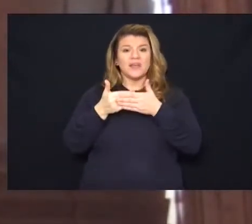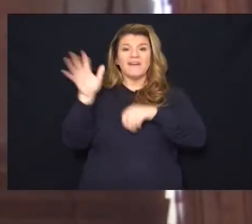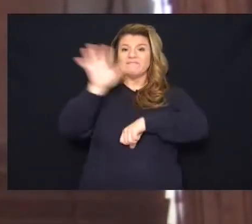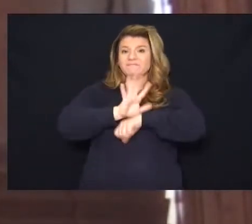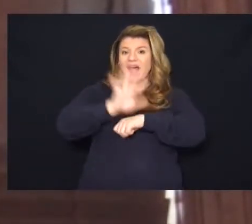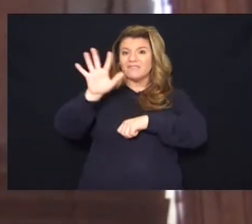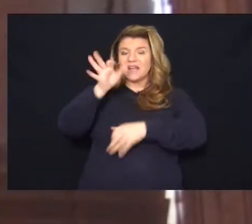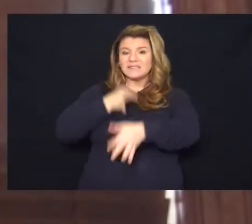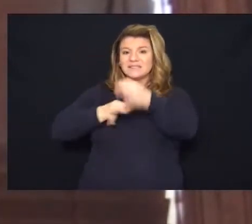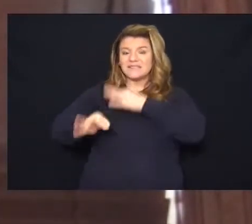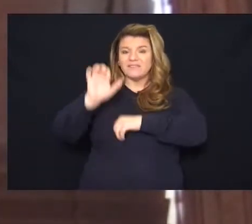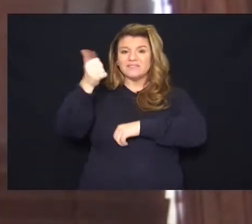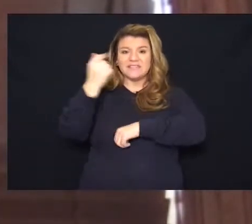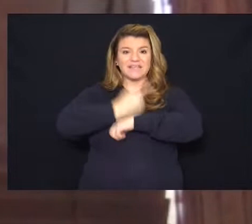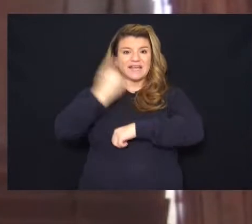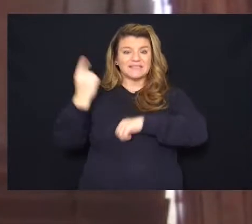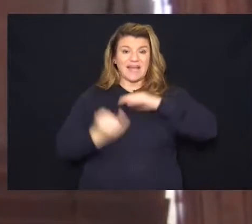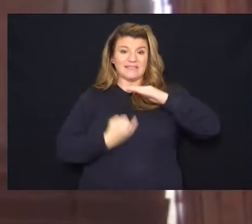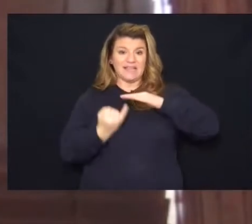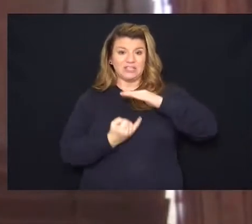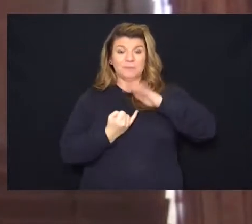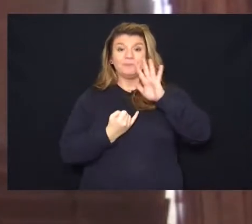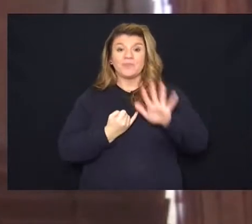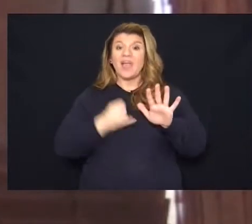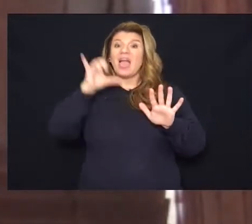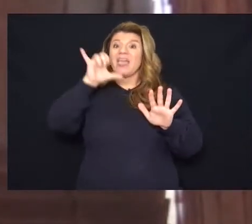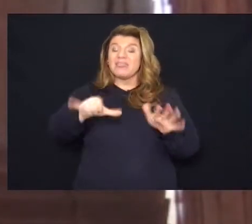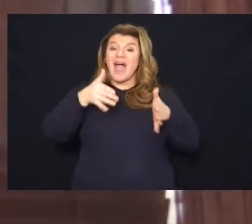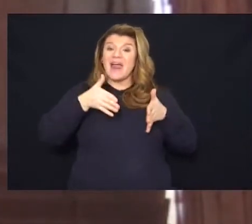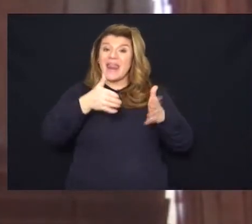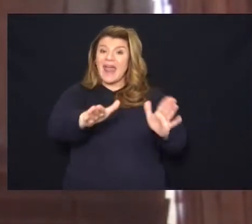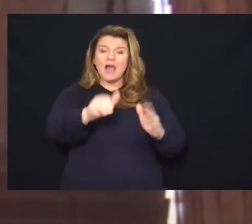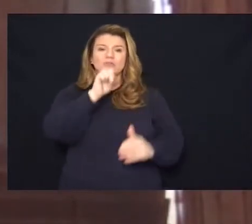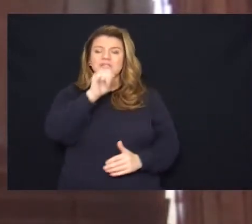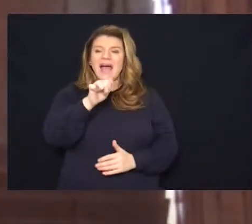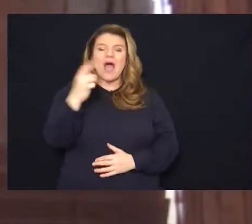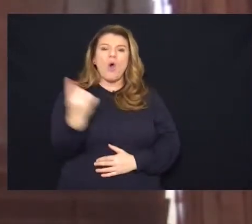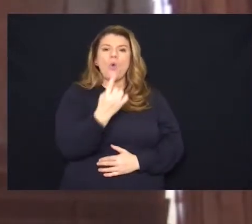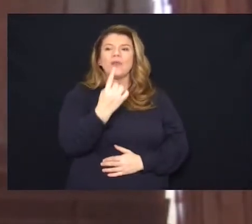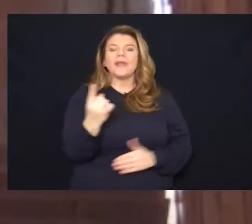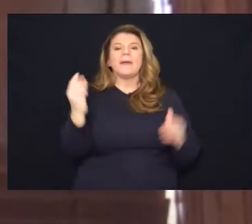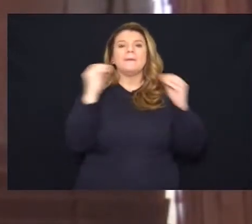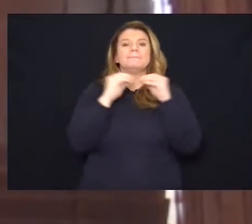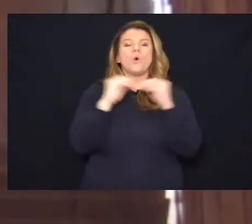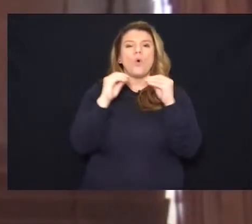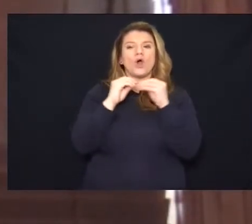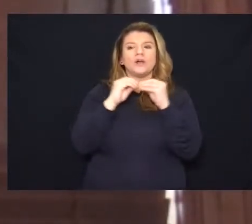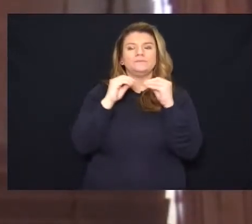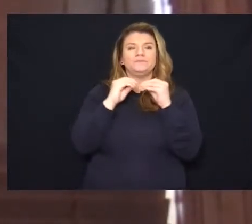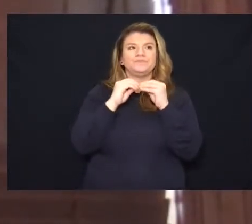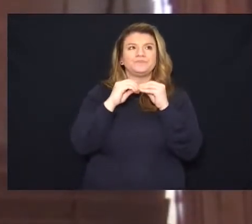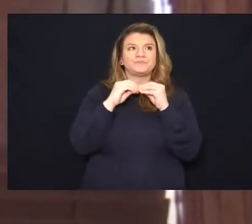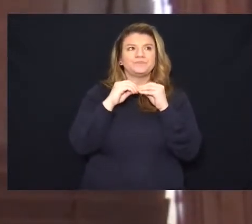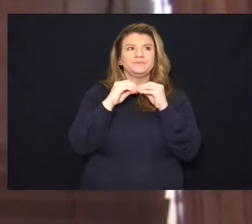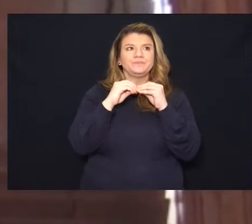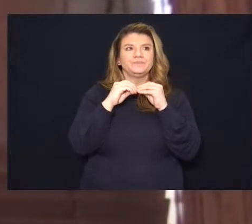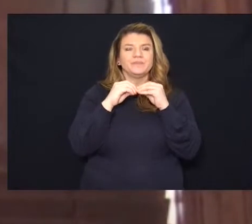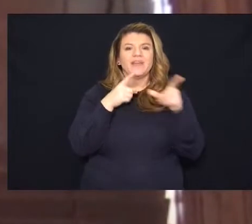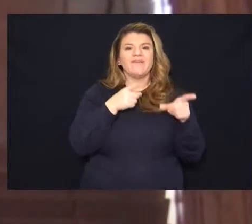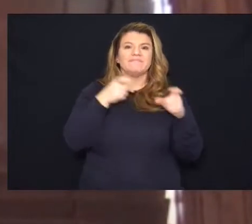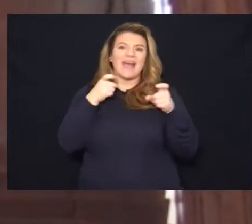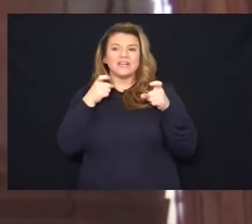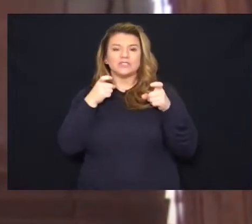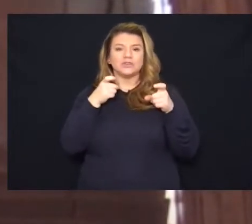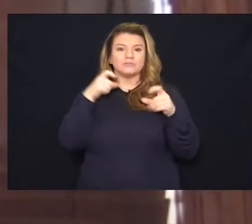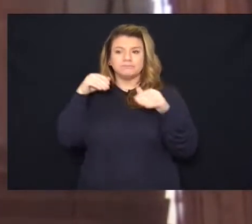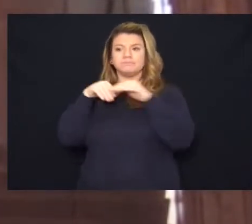instead of 10 days. And that allows not only the more rapid re-entry back into